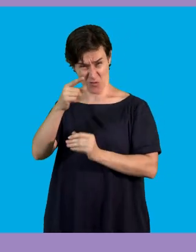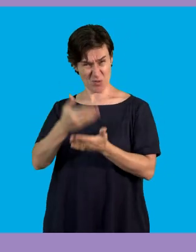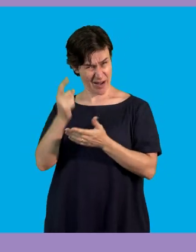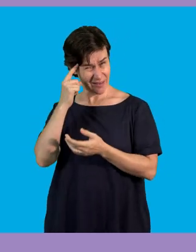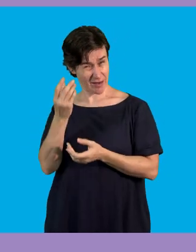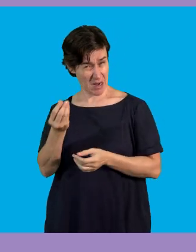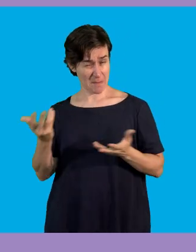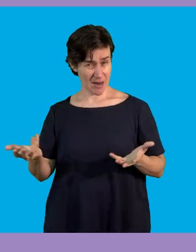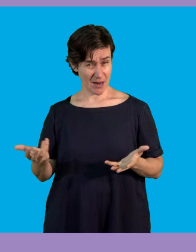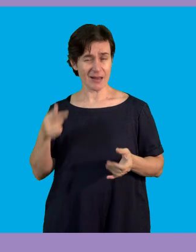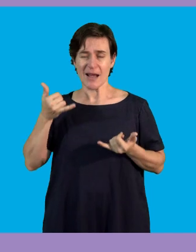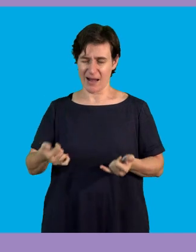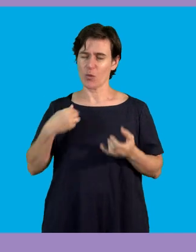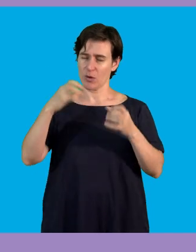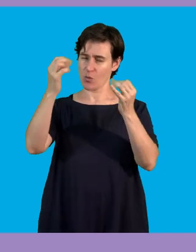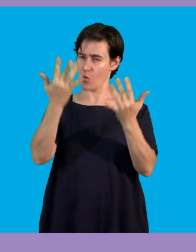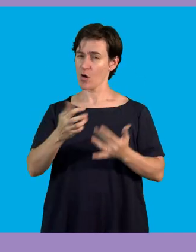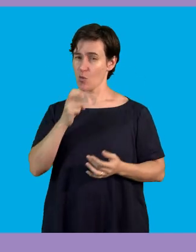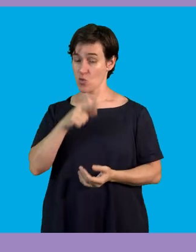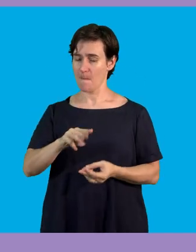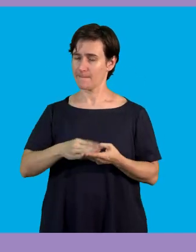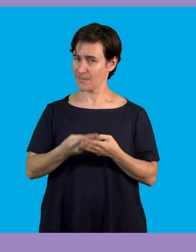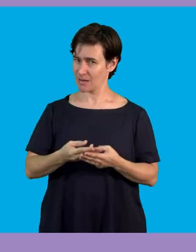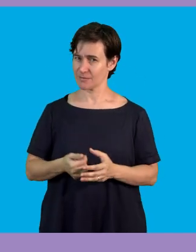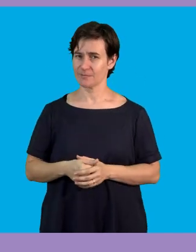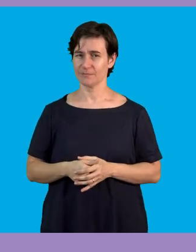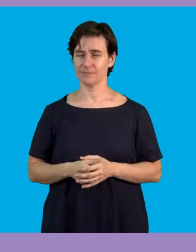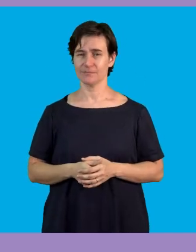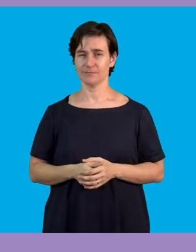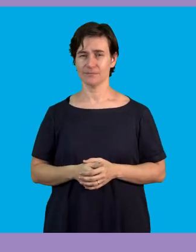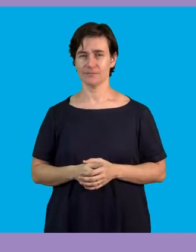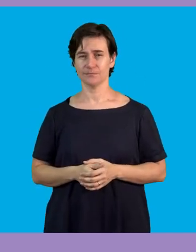number is that? And then let's work it out mathematically.